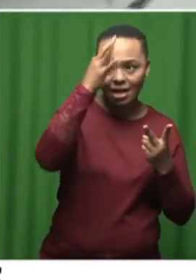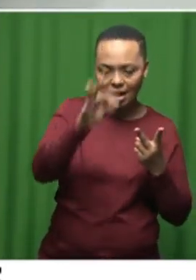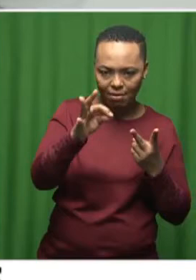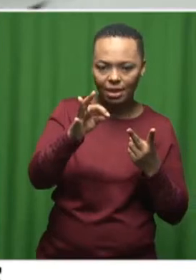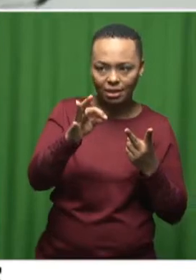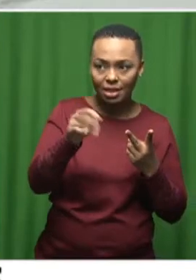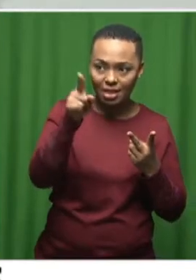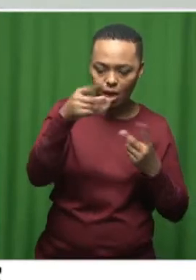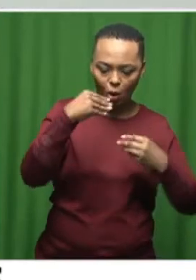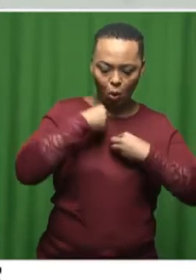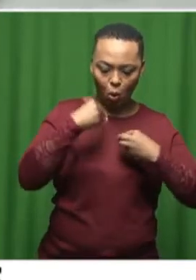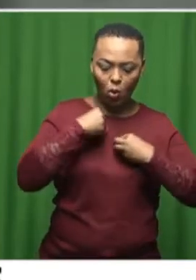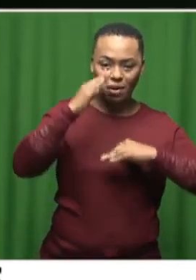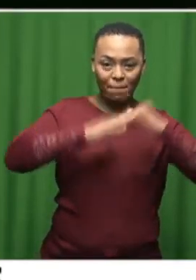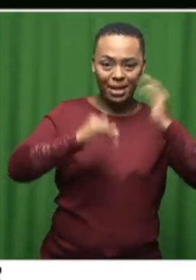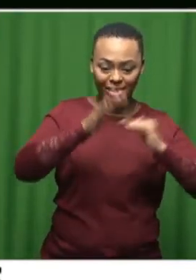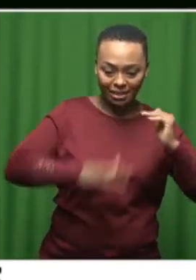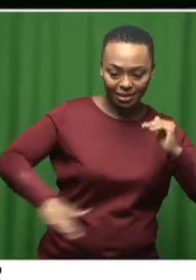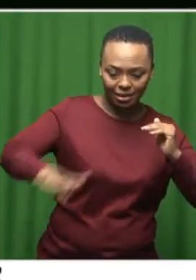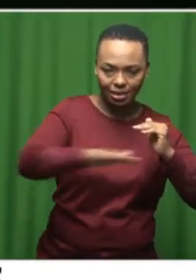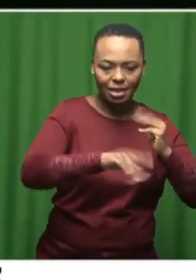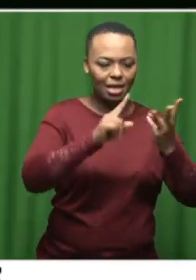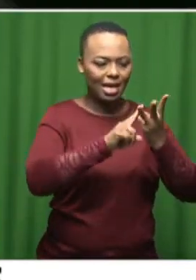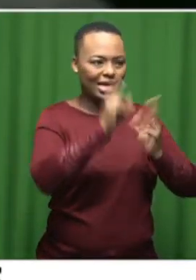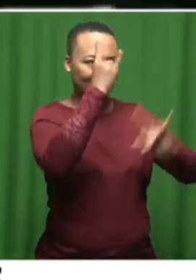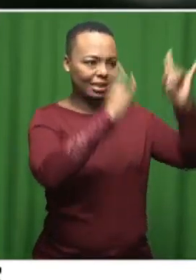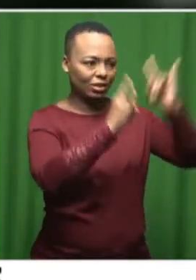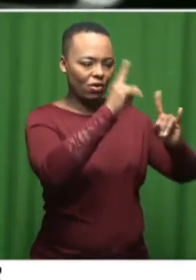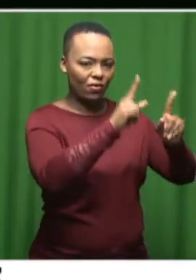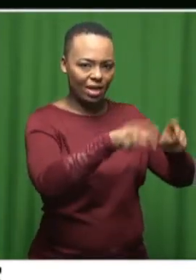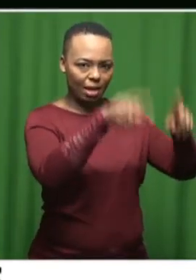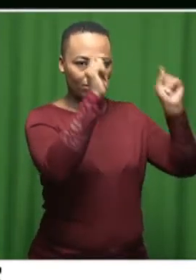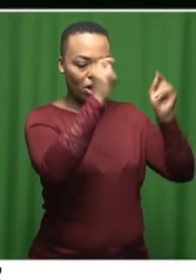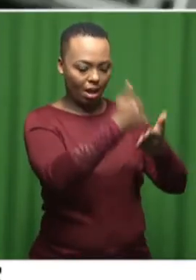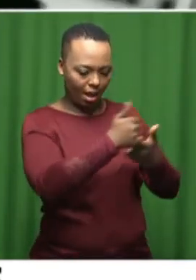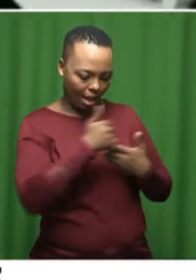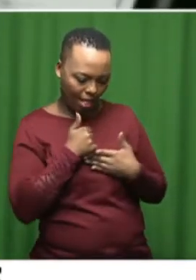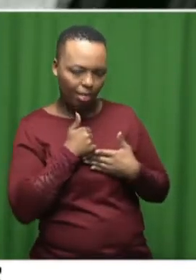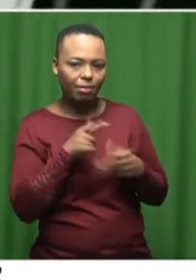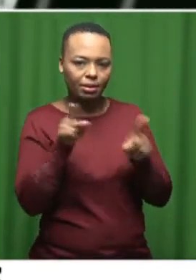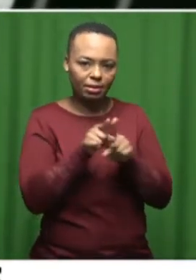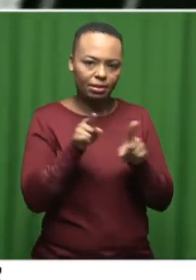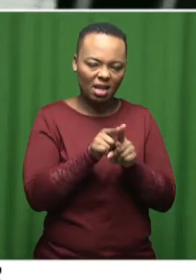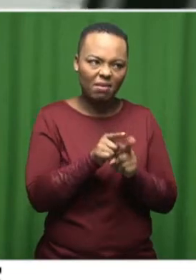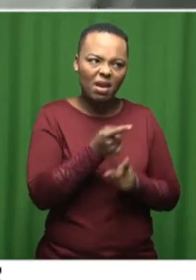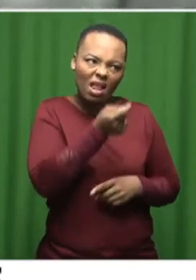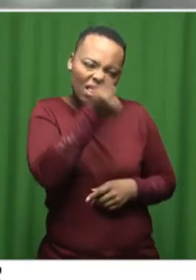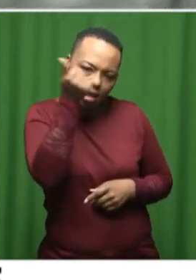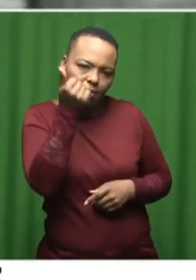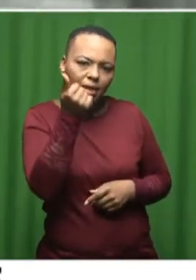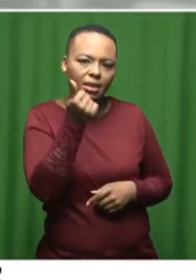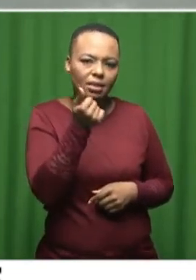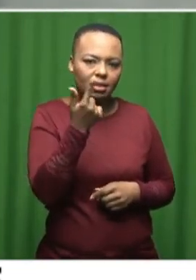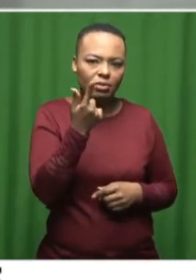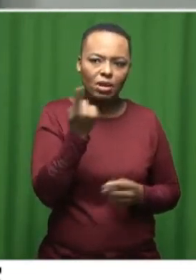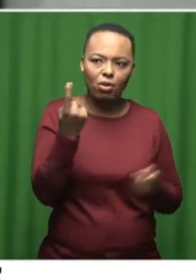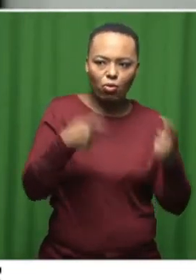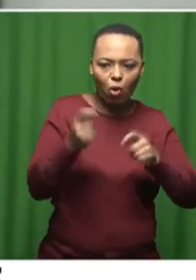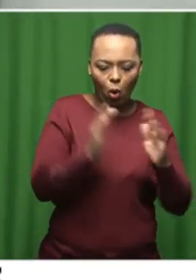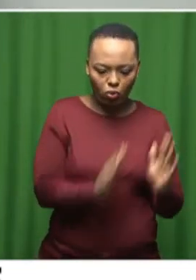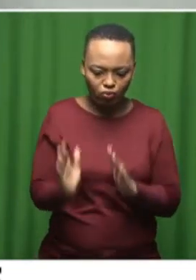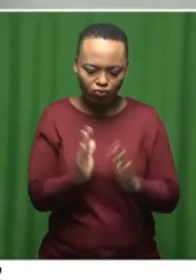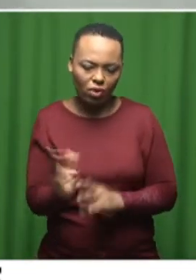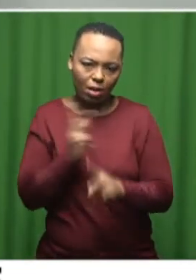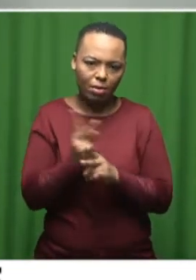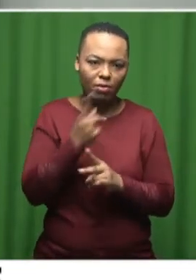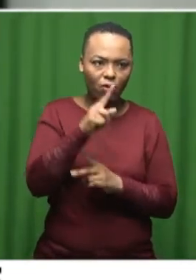owning the building, and then the city of Cape Town that is helping us a little bit with the festival. We then